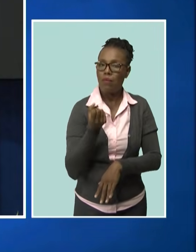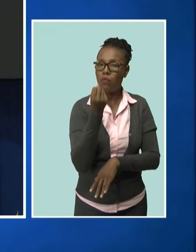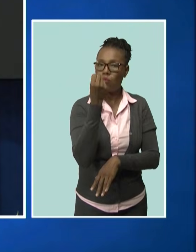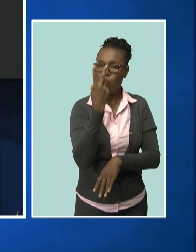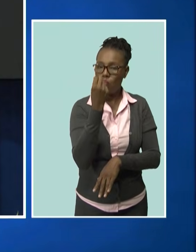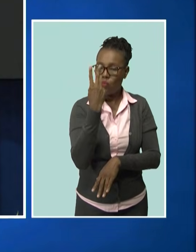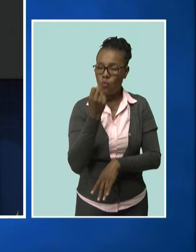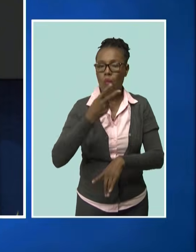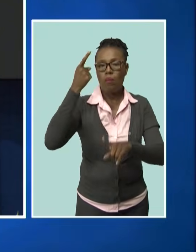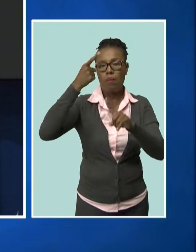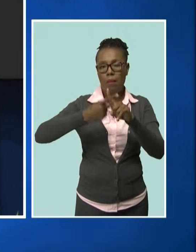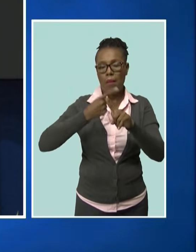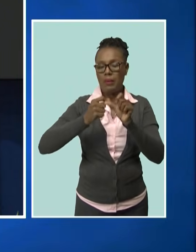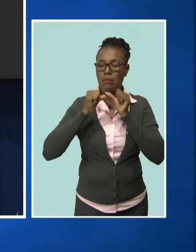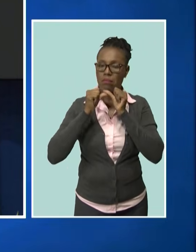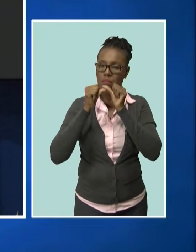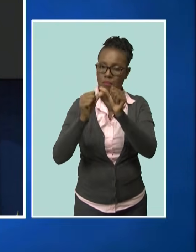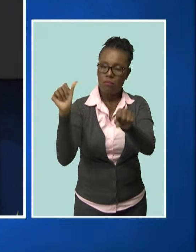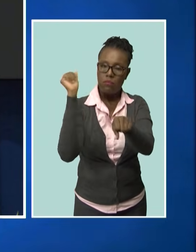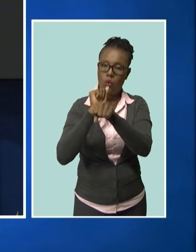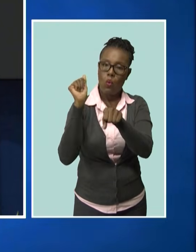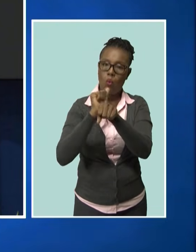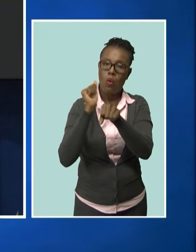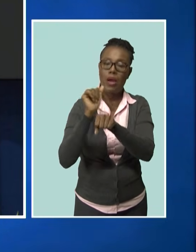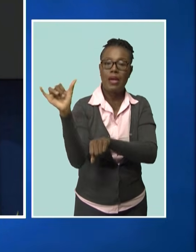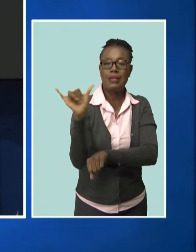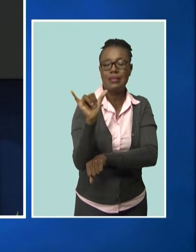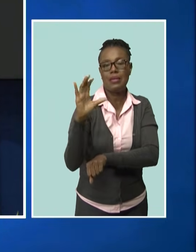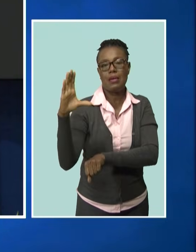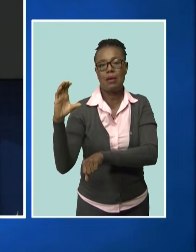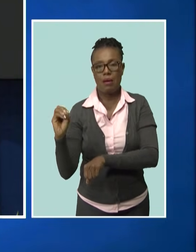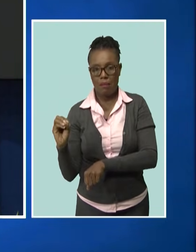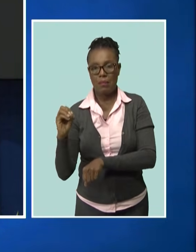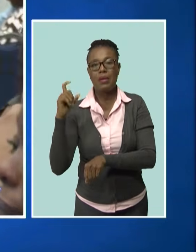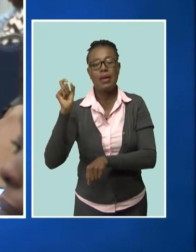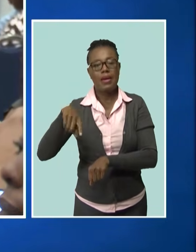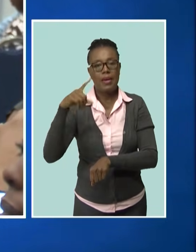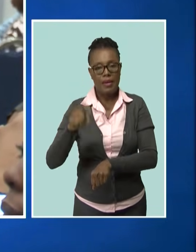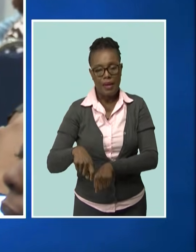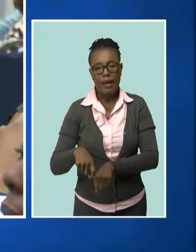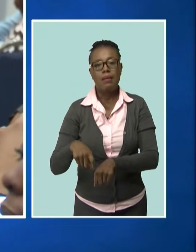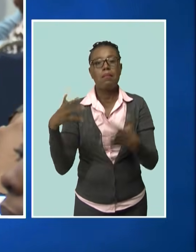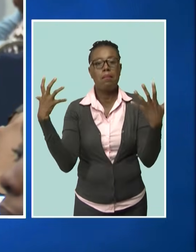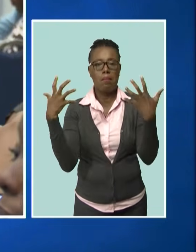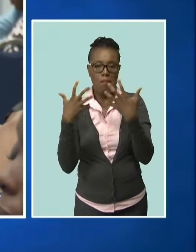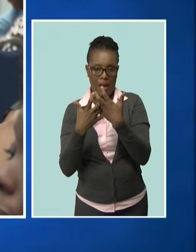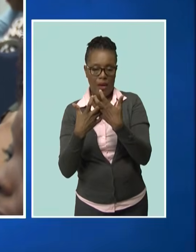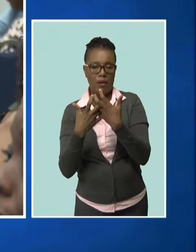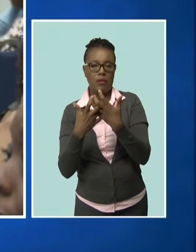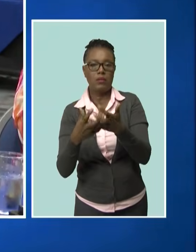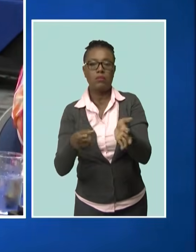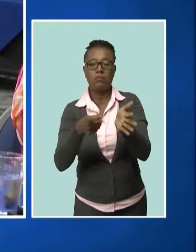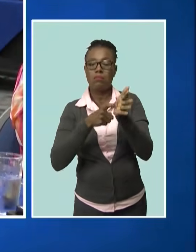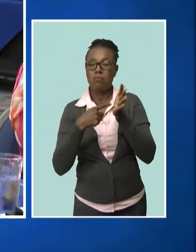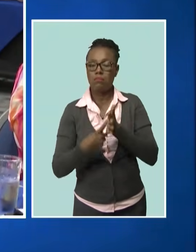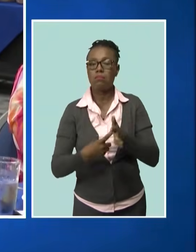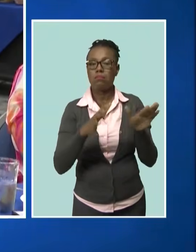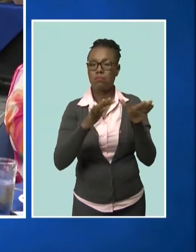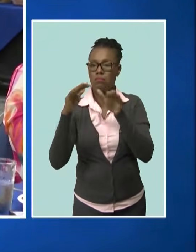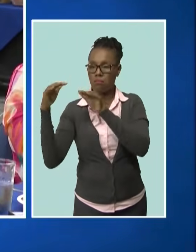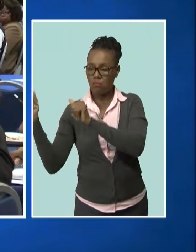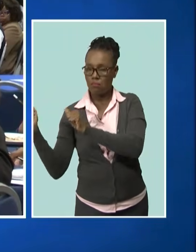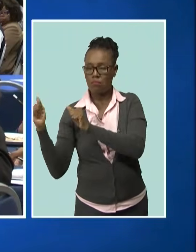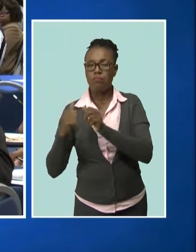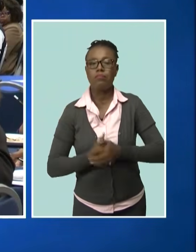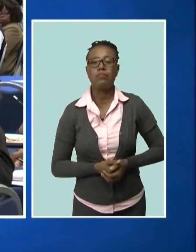12 months of continuous service to qualify for these benefits. The dialogue over breakfast attracted a diverse group of